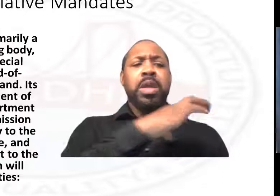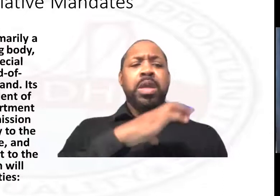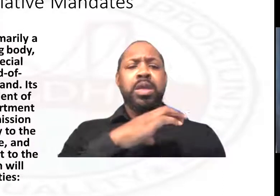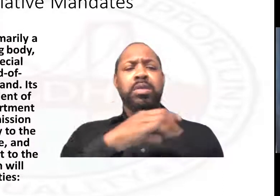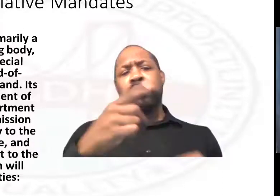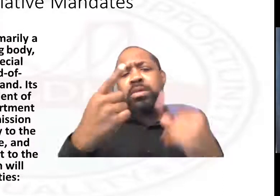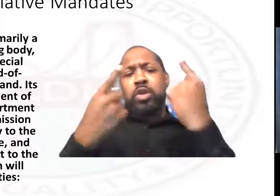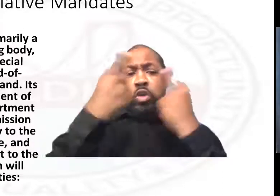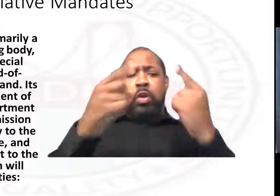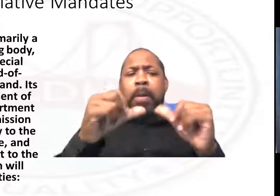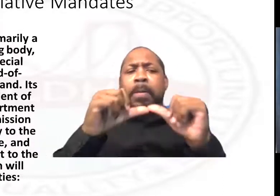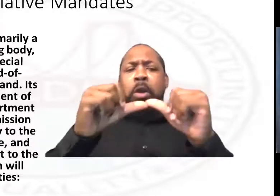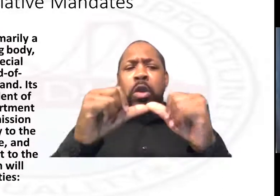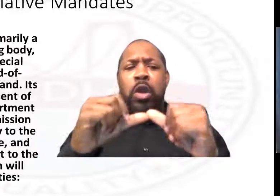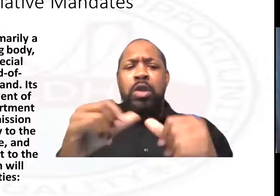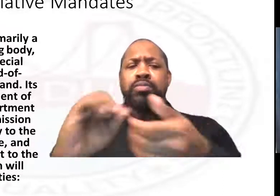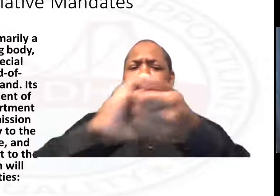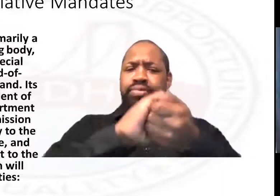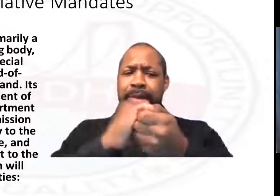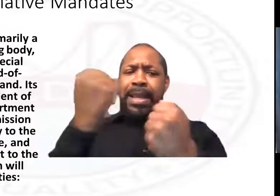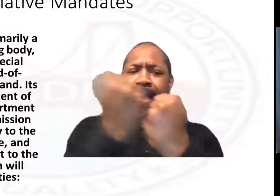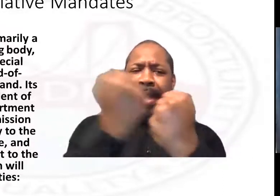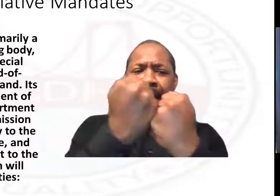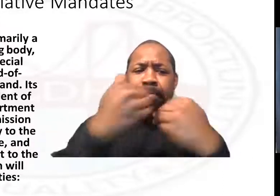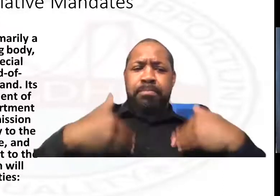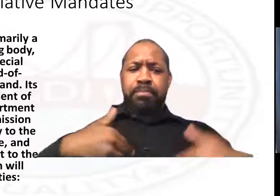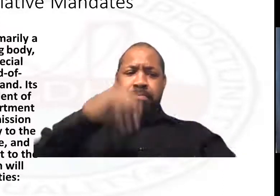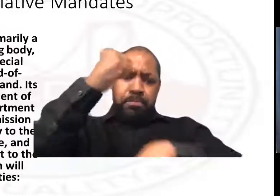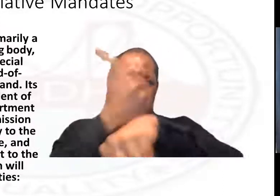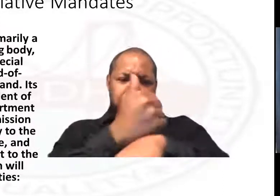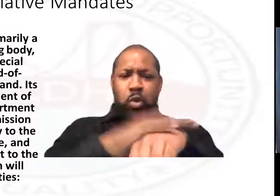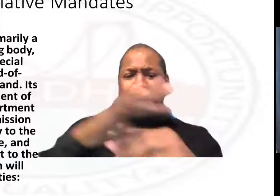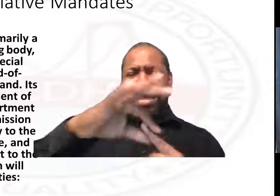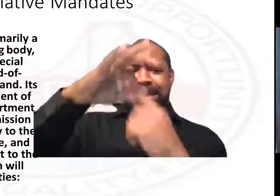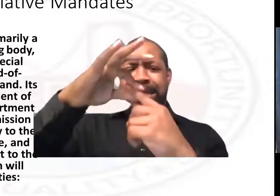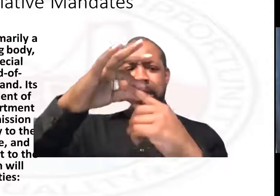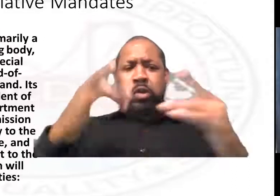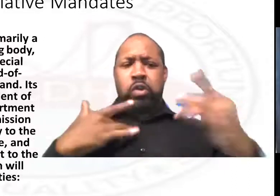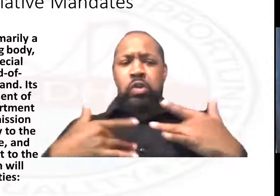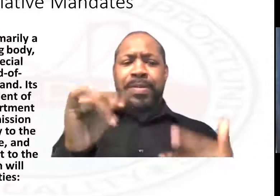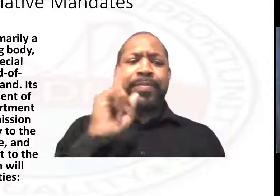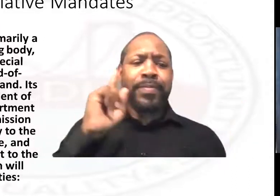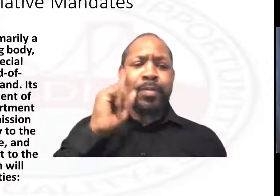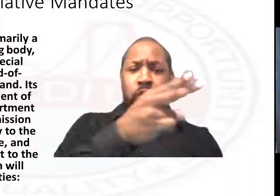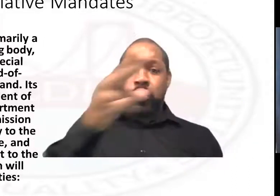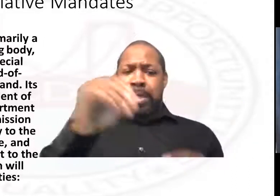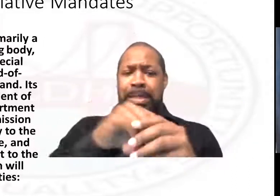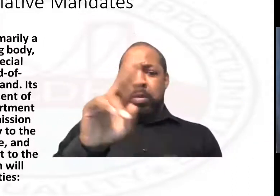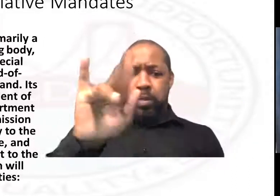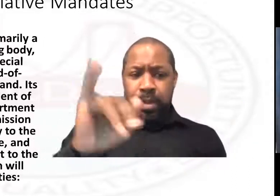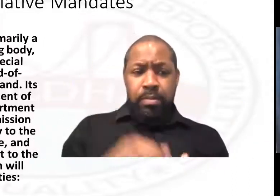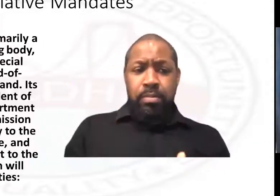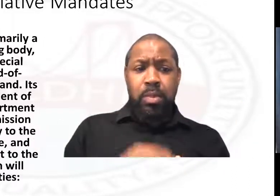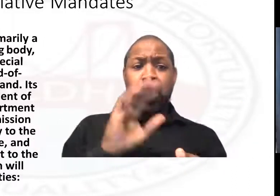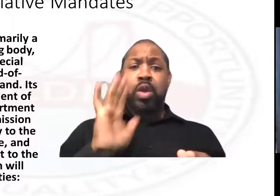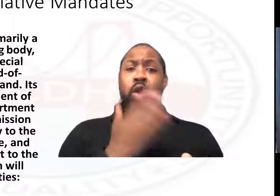So the reason that the commission was established is that it shall be primarily coordinating and advocating body acting on behalf of